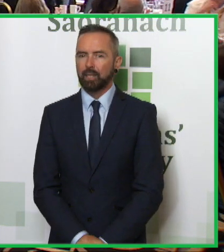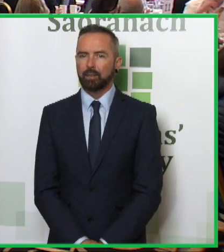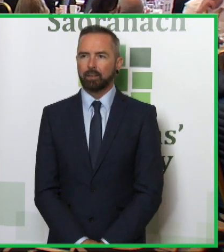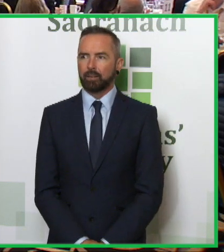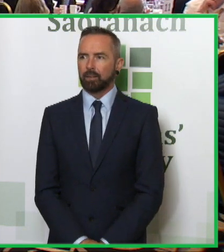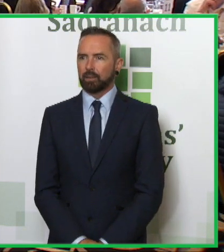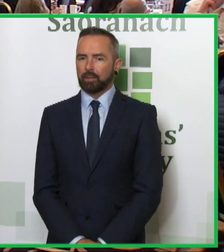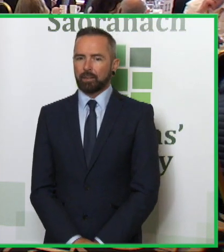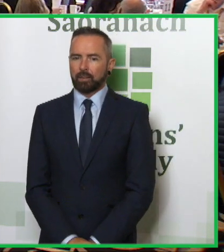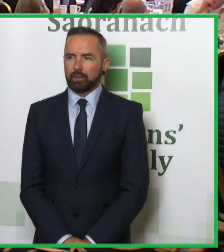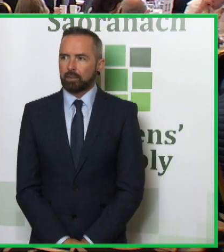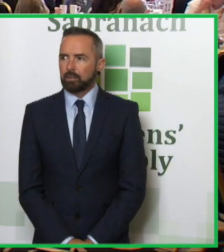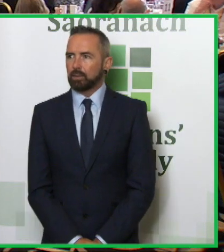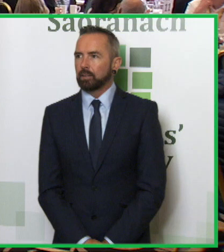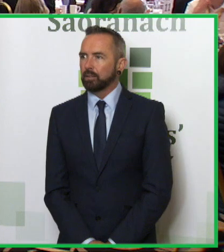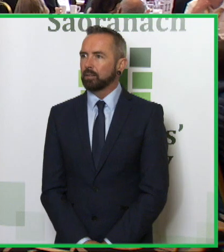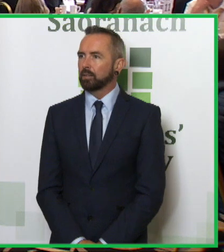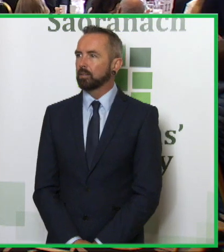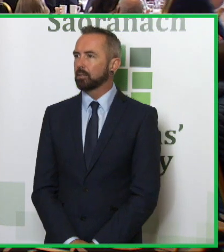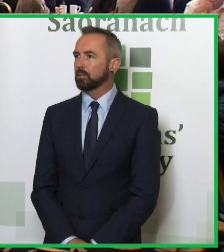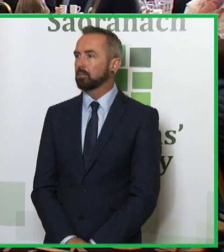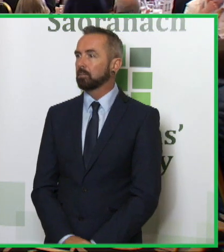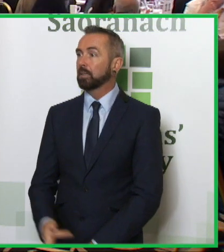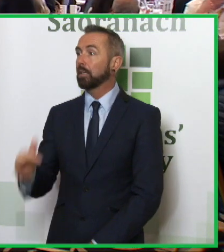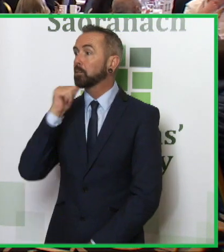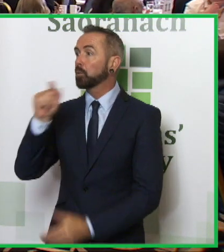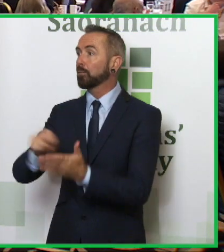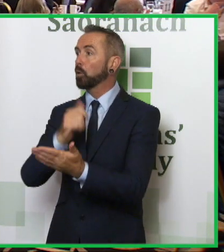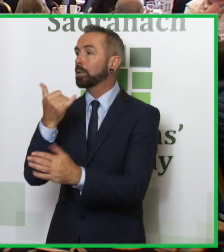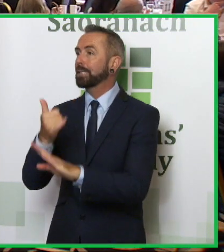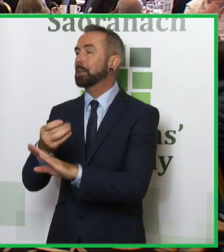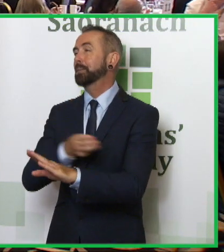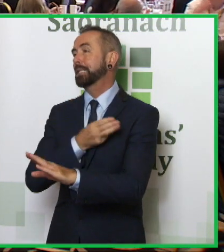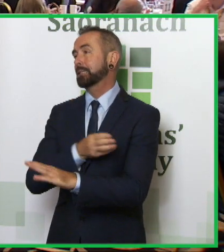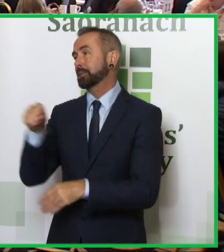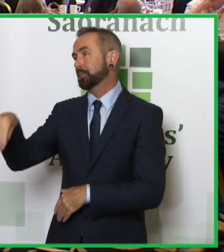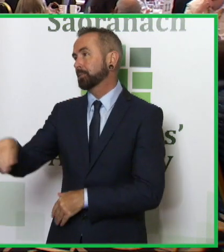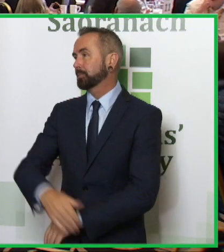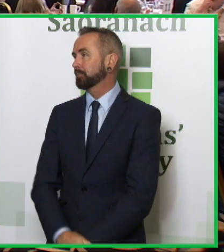If I can invite anybody who hasn't voted yet, please.